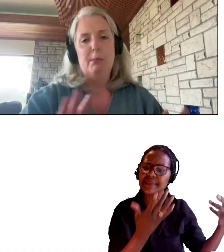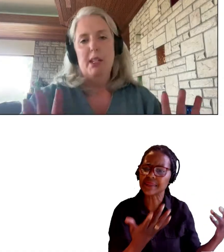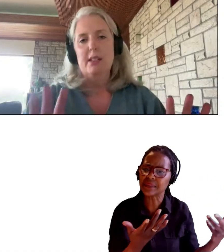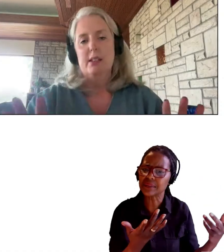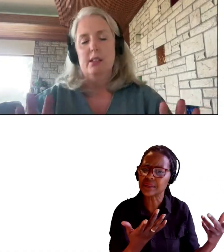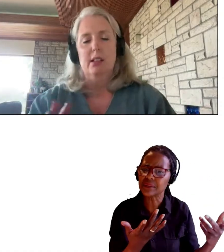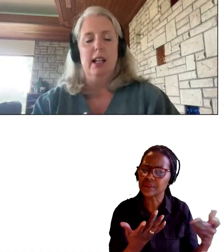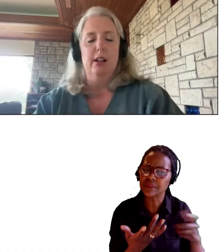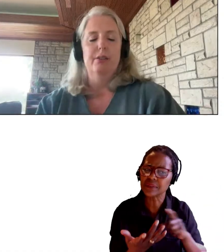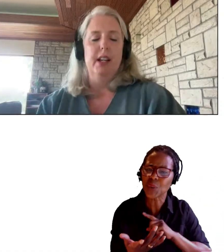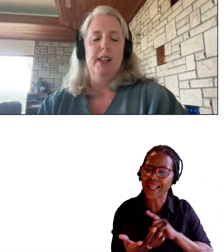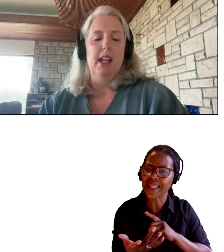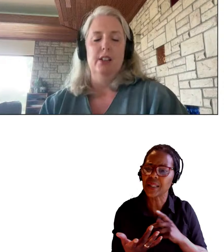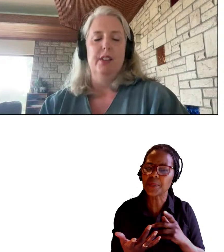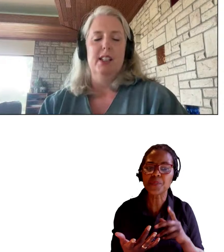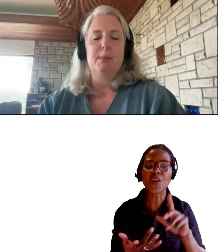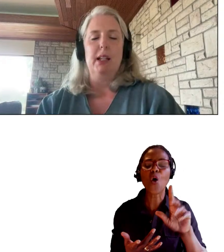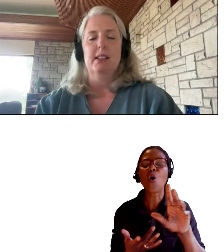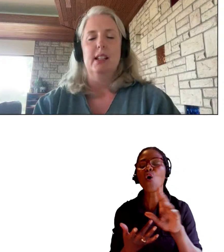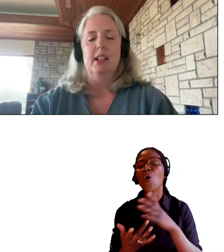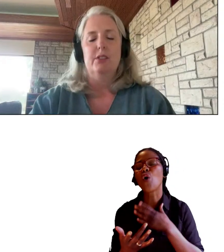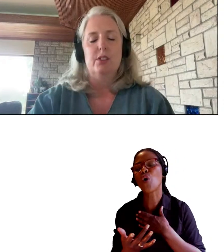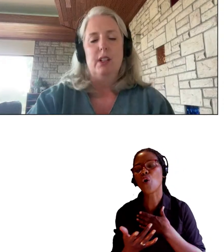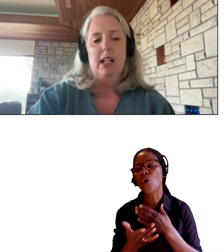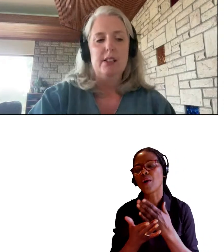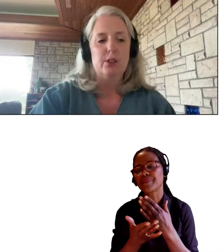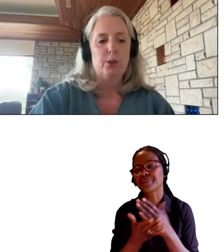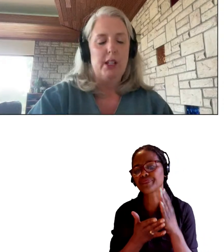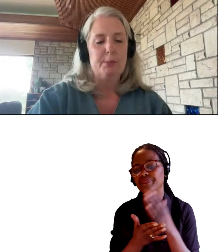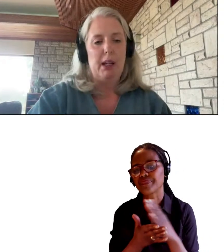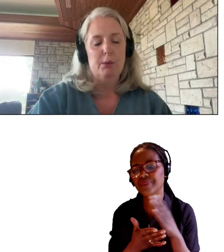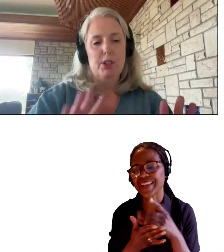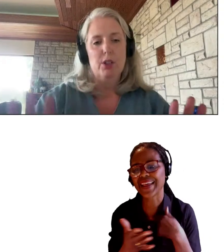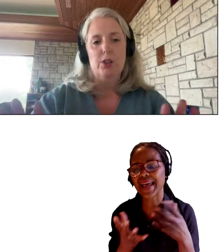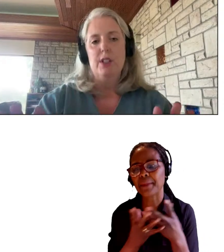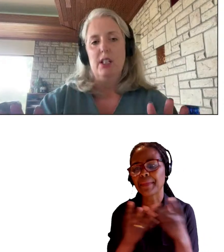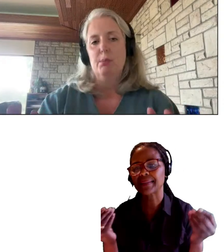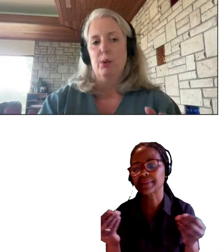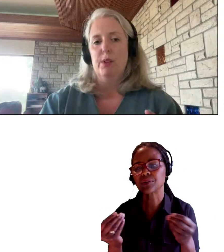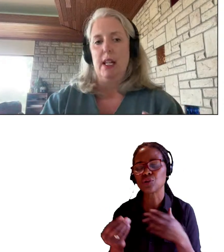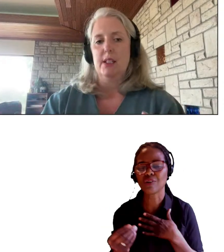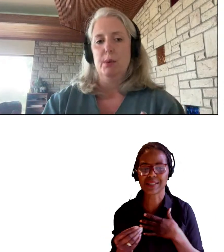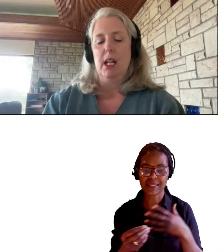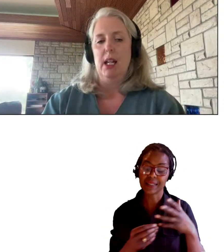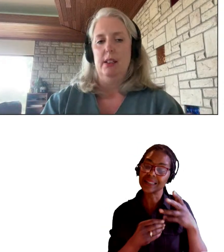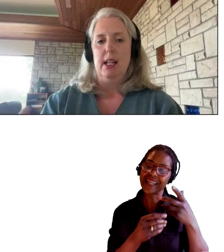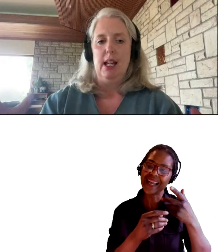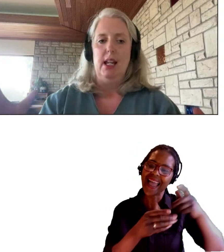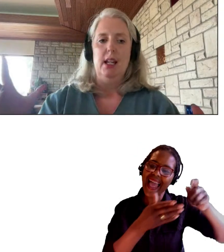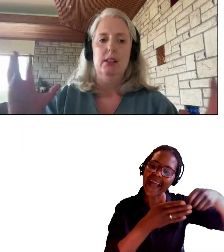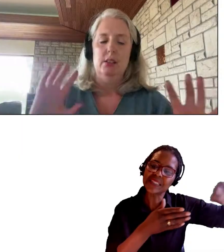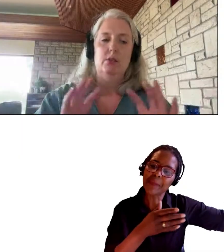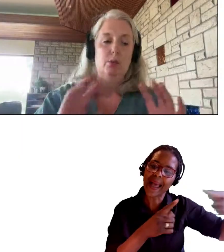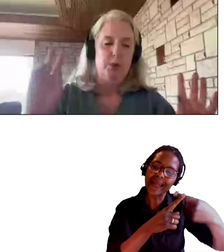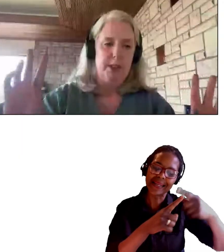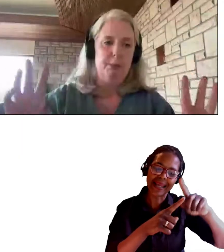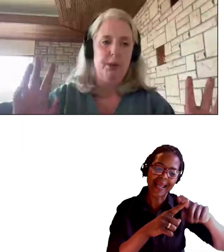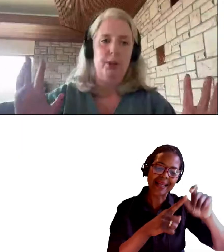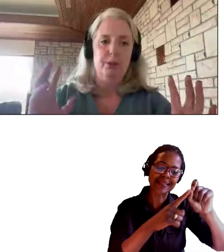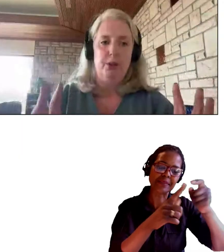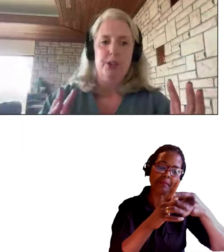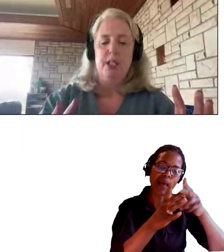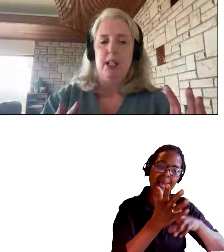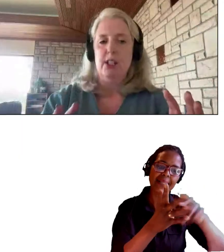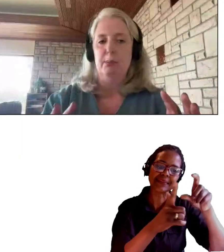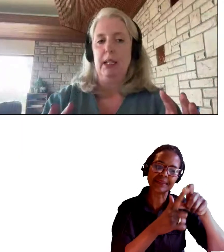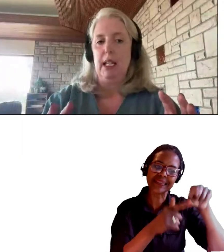there was a bit I missed to clarify at the end of the expand side. I've just realized. So expand was a two-stage process. We had a